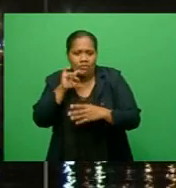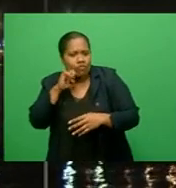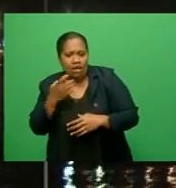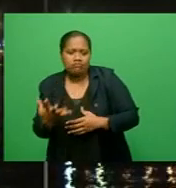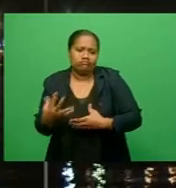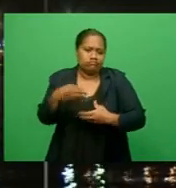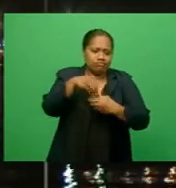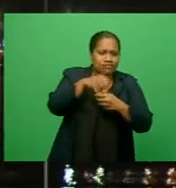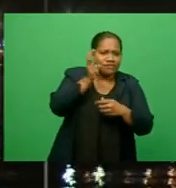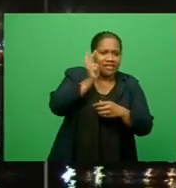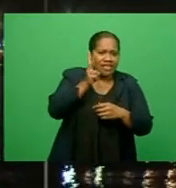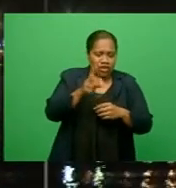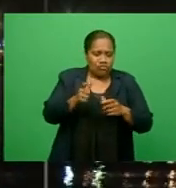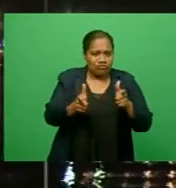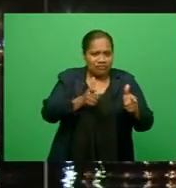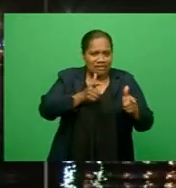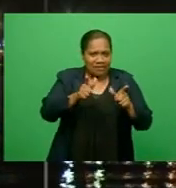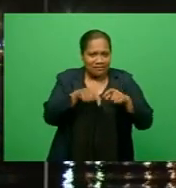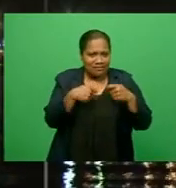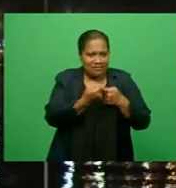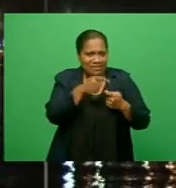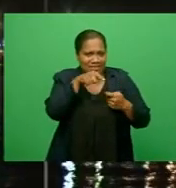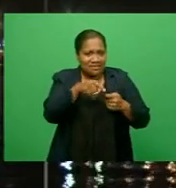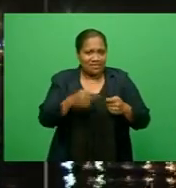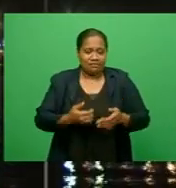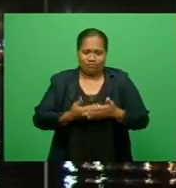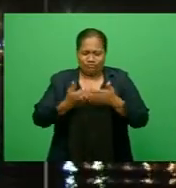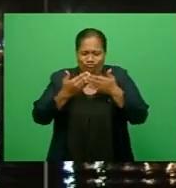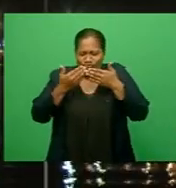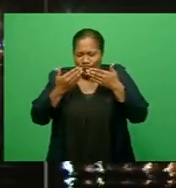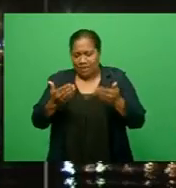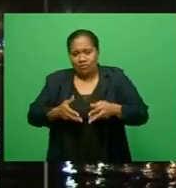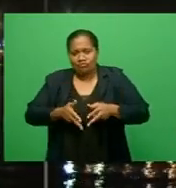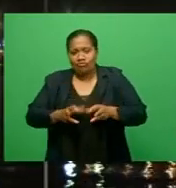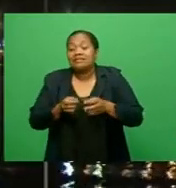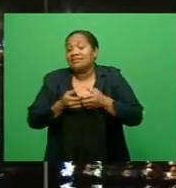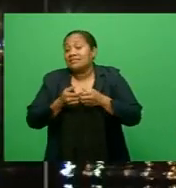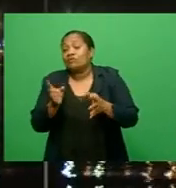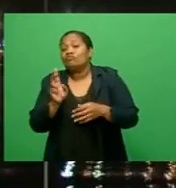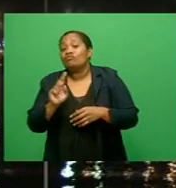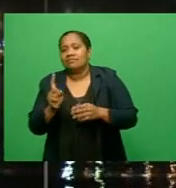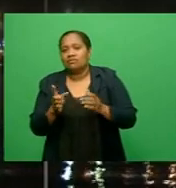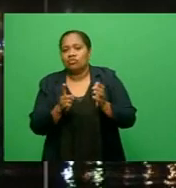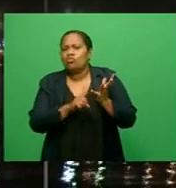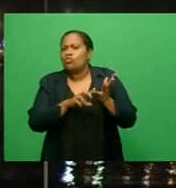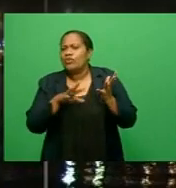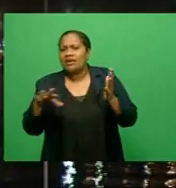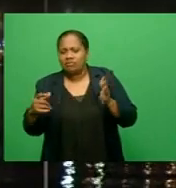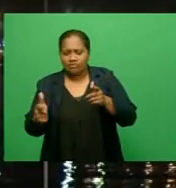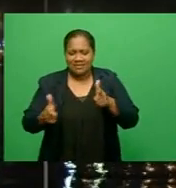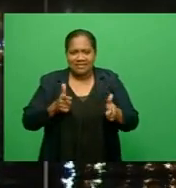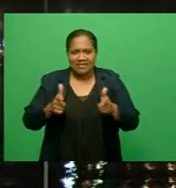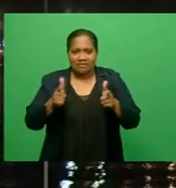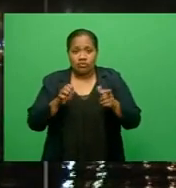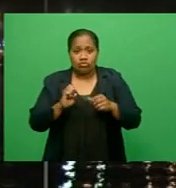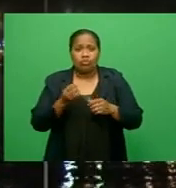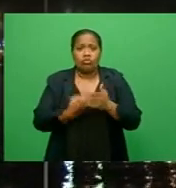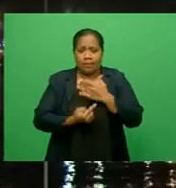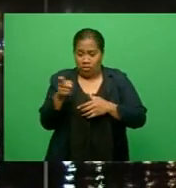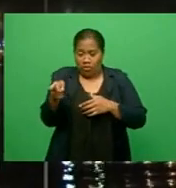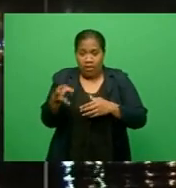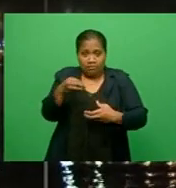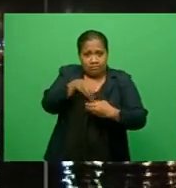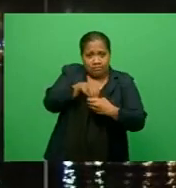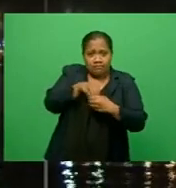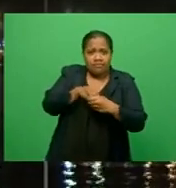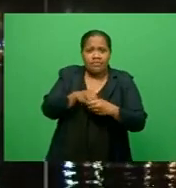in a big way, starting with the Ulunakau Sevens. The Kambalavu was part of the Tambandamu team that lost to the Fiji